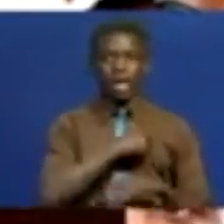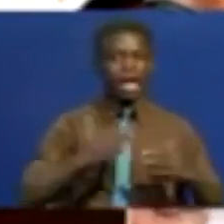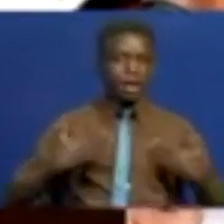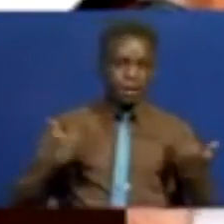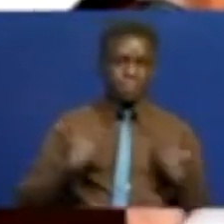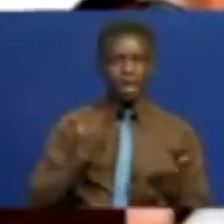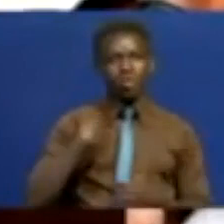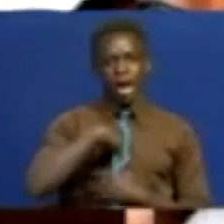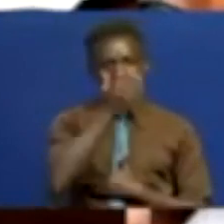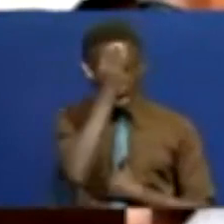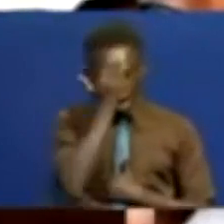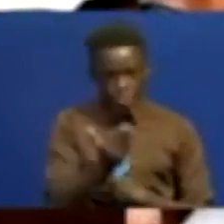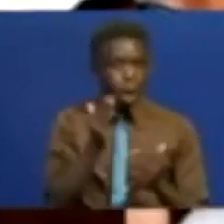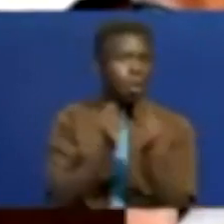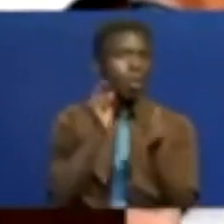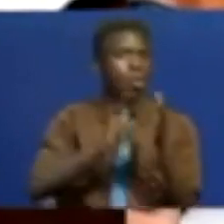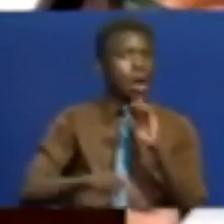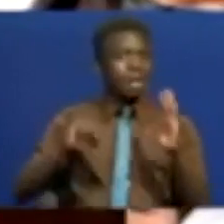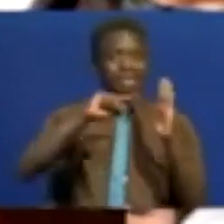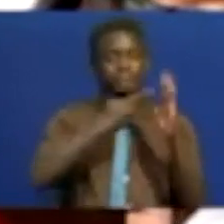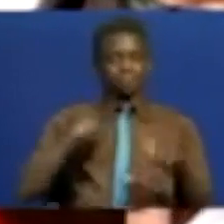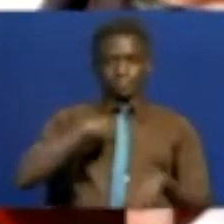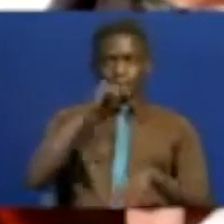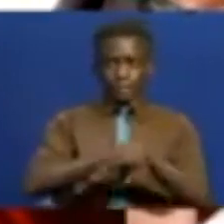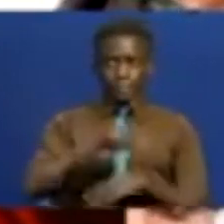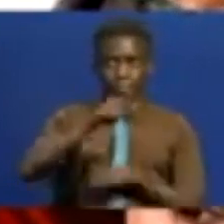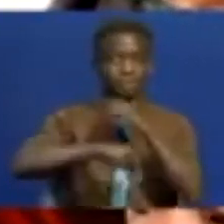our learners. This year we had